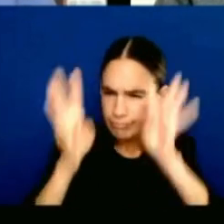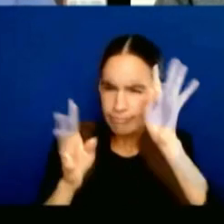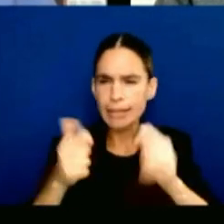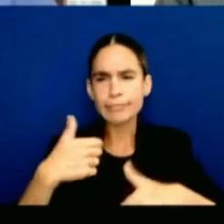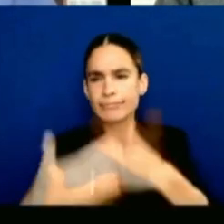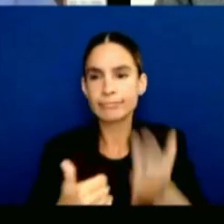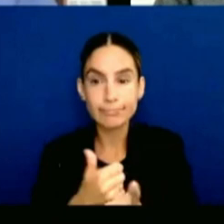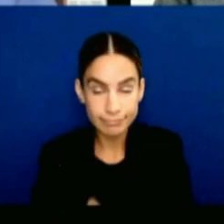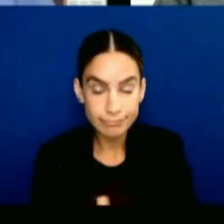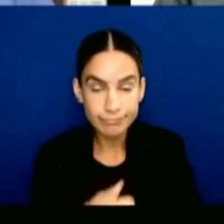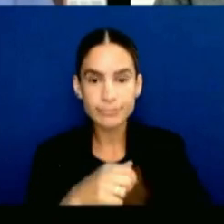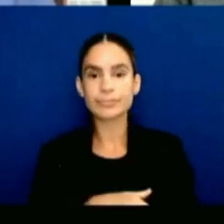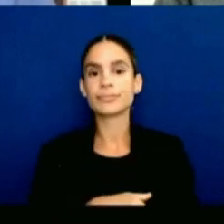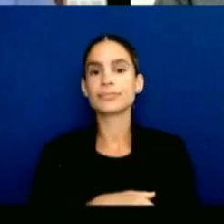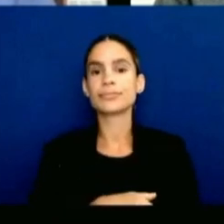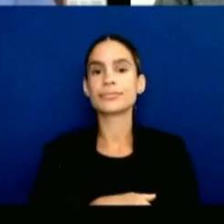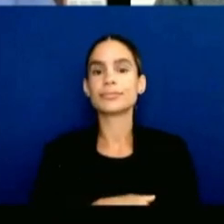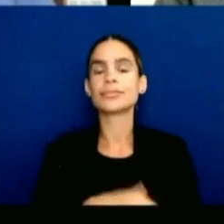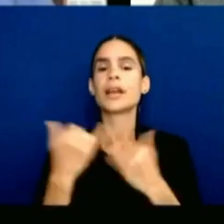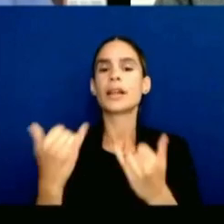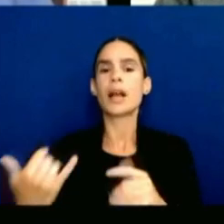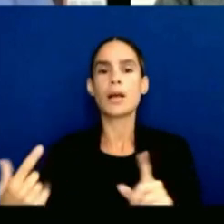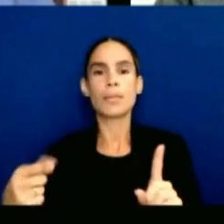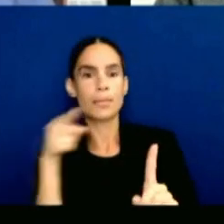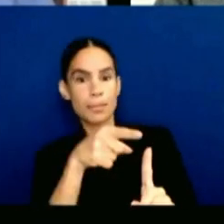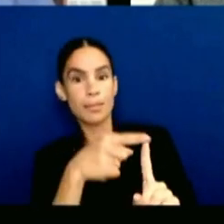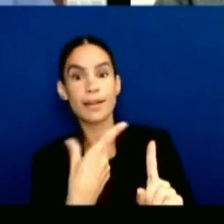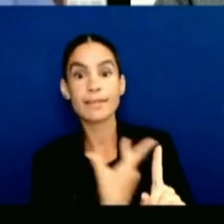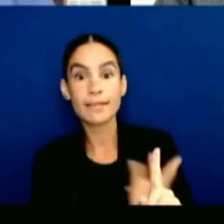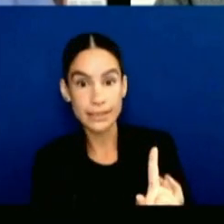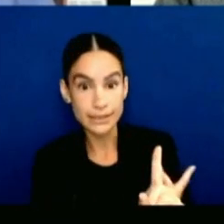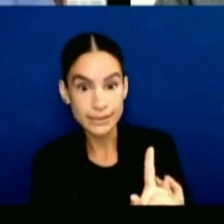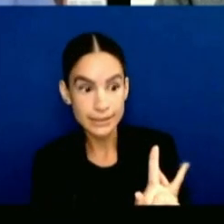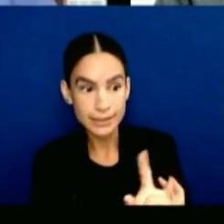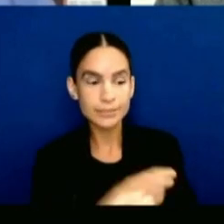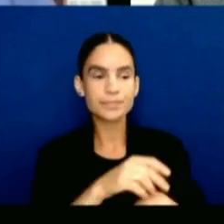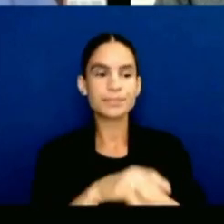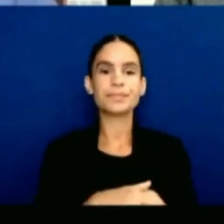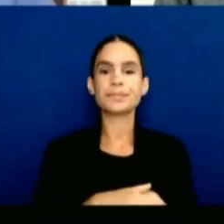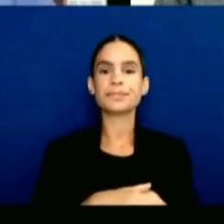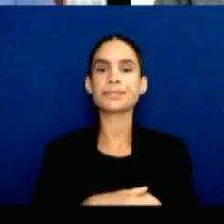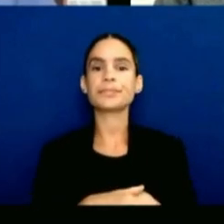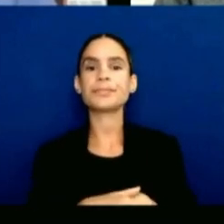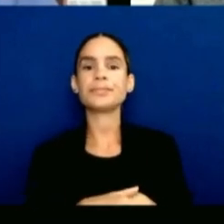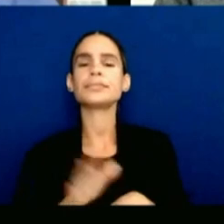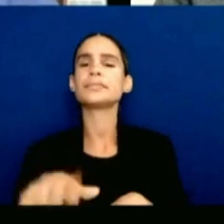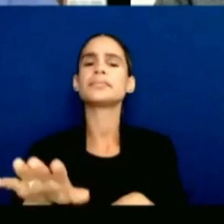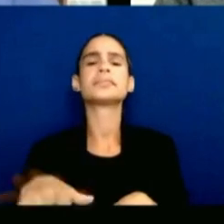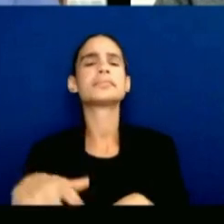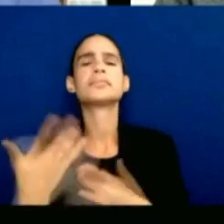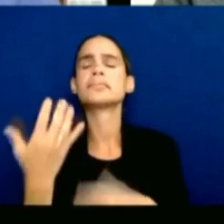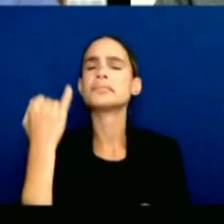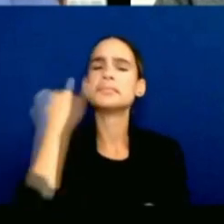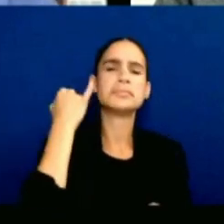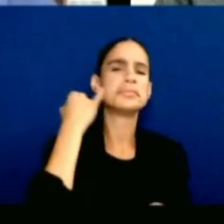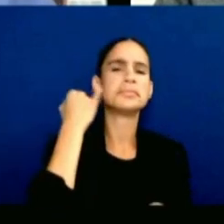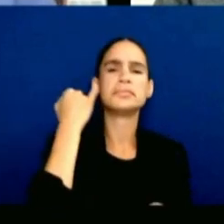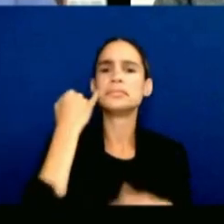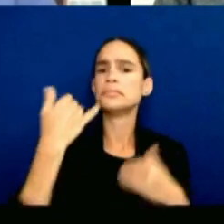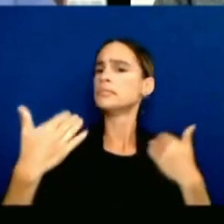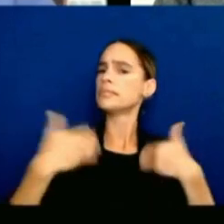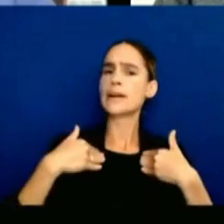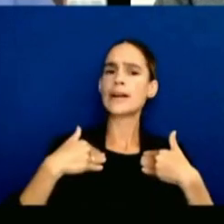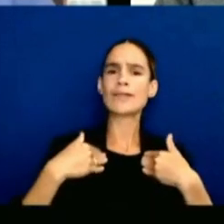so suppose this all looks really good and you have a vaccine that's safe and effective and we start immunizing people, how long will